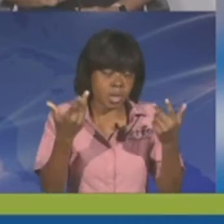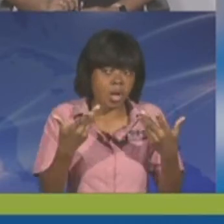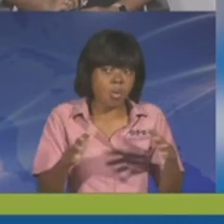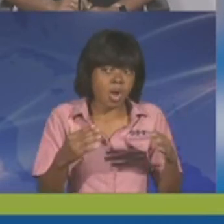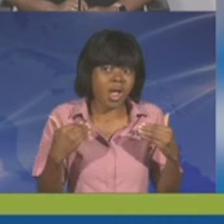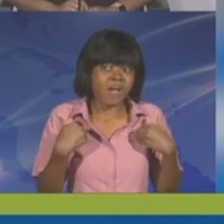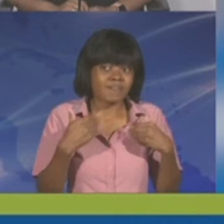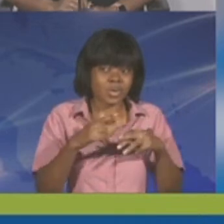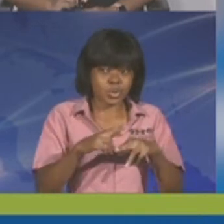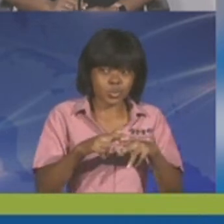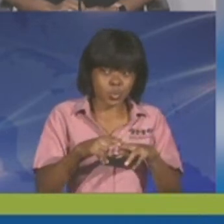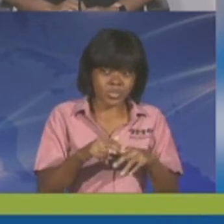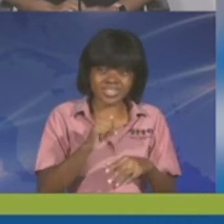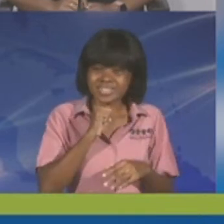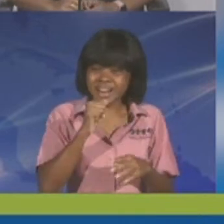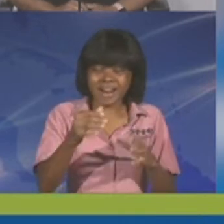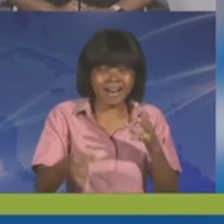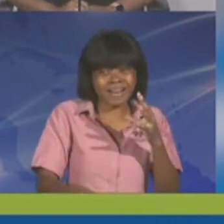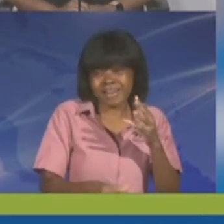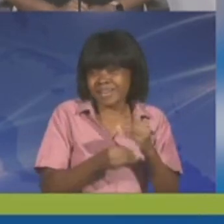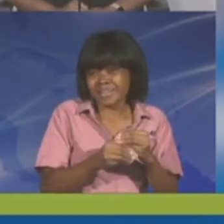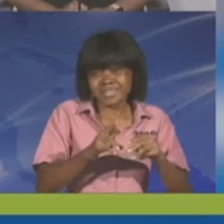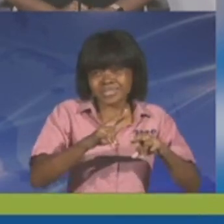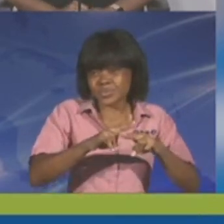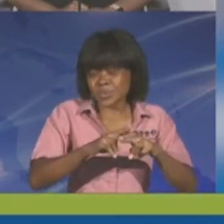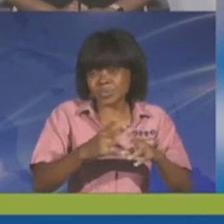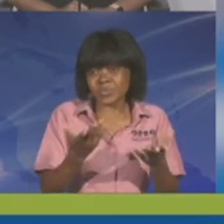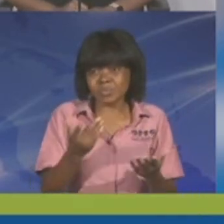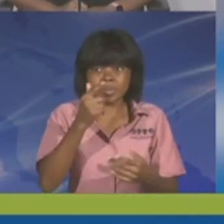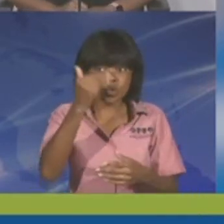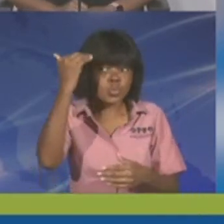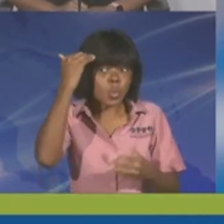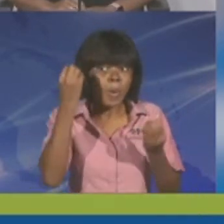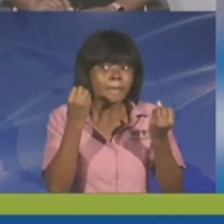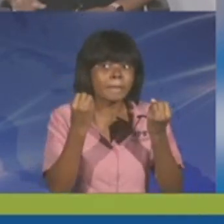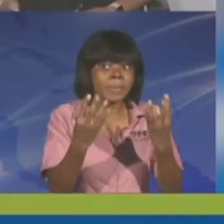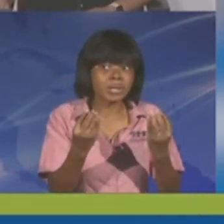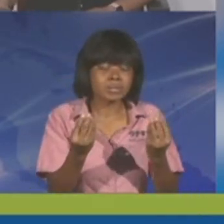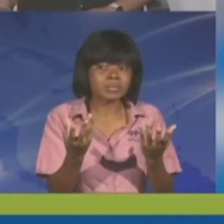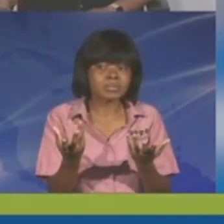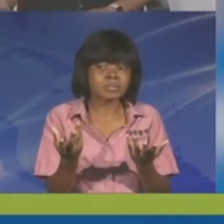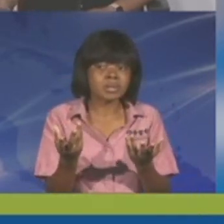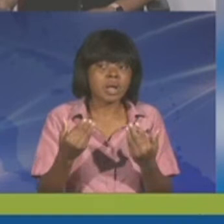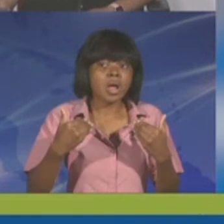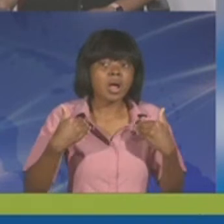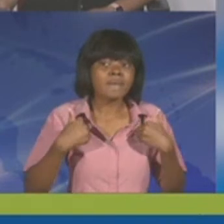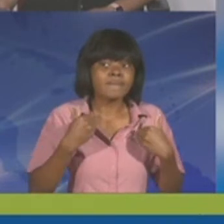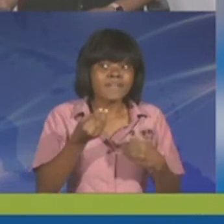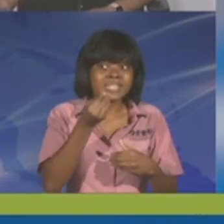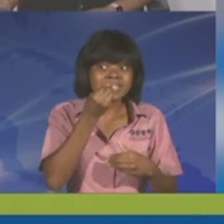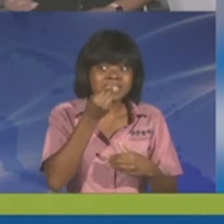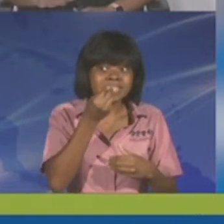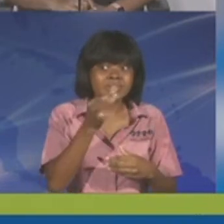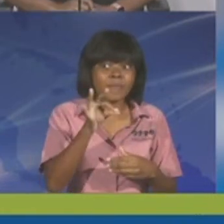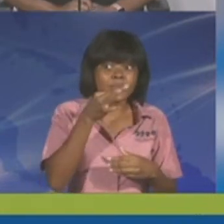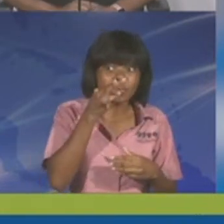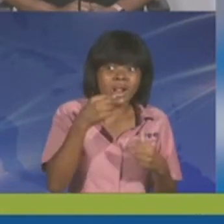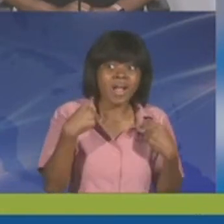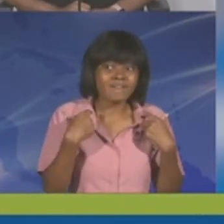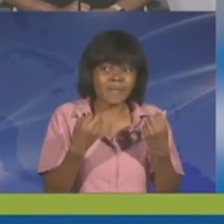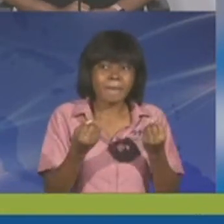don't then add salt when we are cooking, knowing that many of us already consume foods that have a lot of salt in